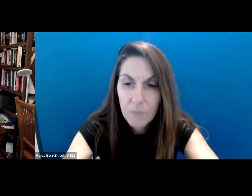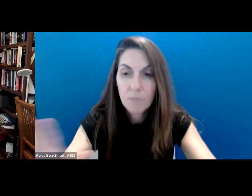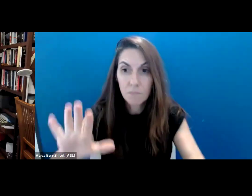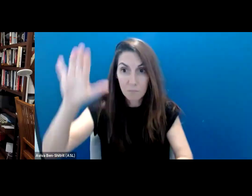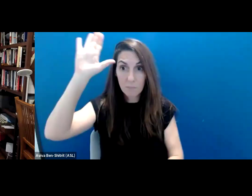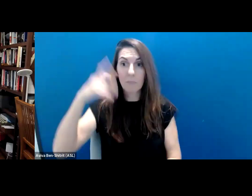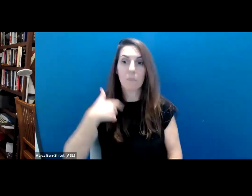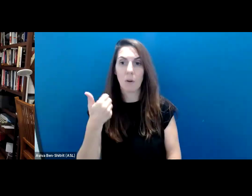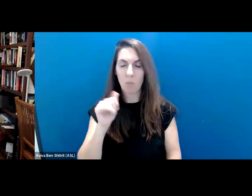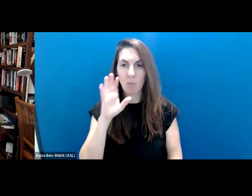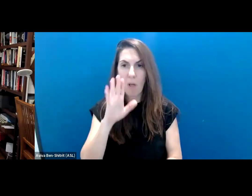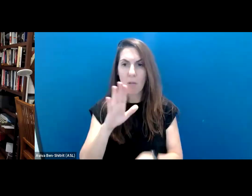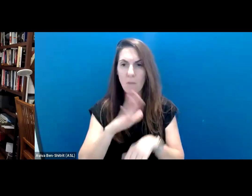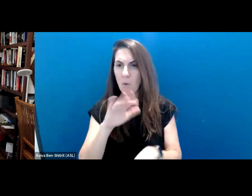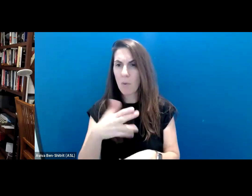will gladly recognize you.